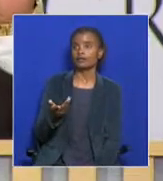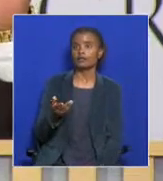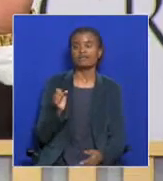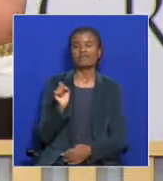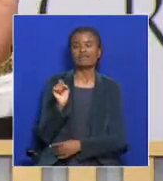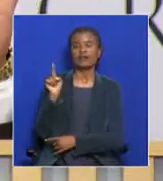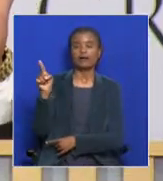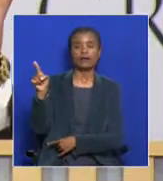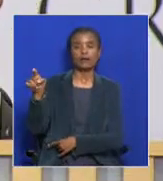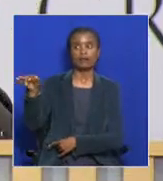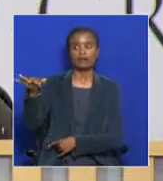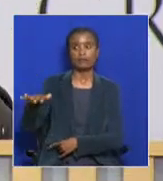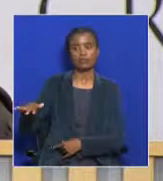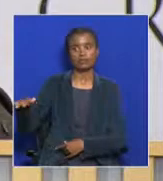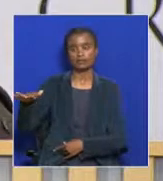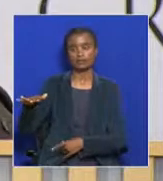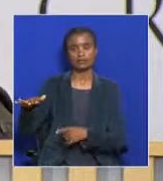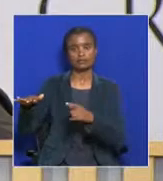never stored exhibits